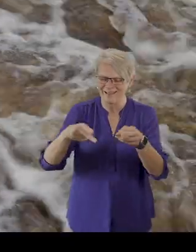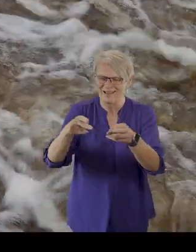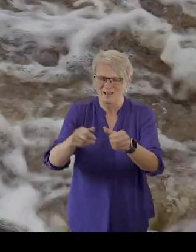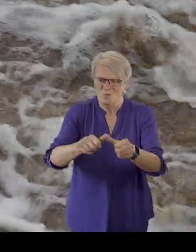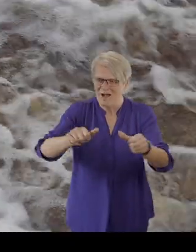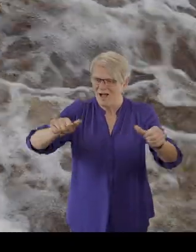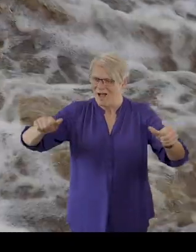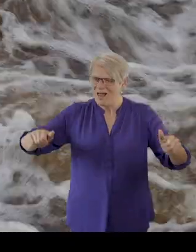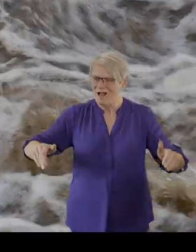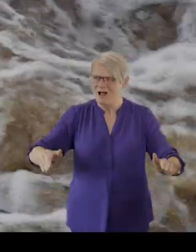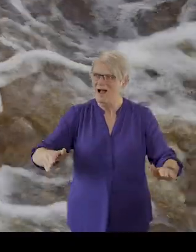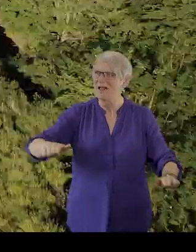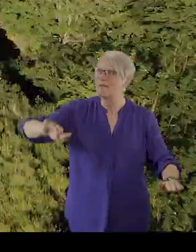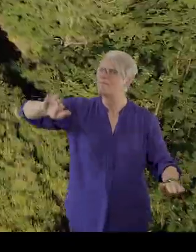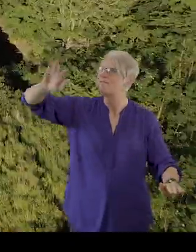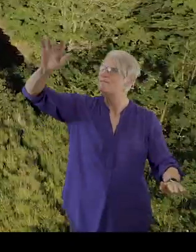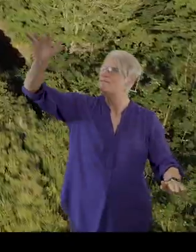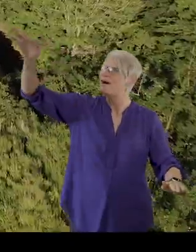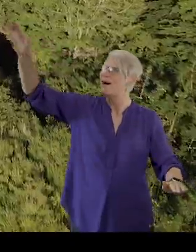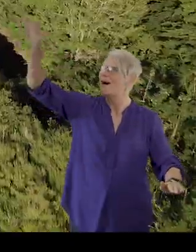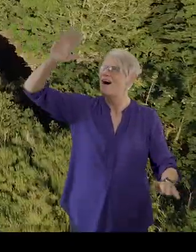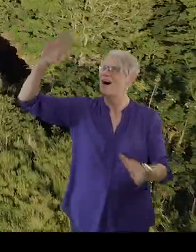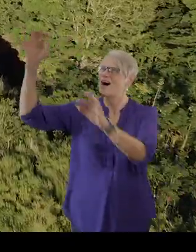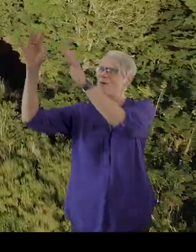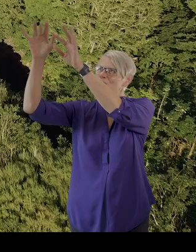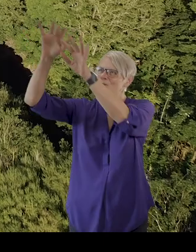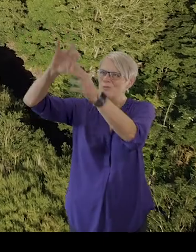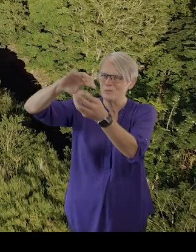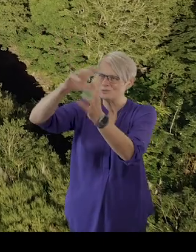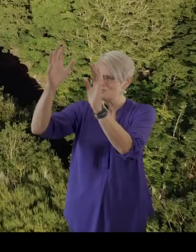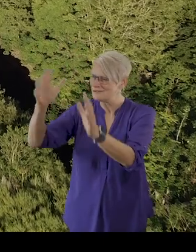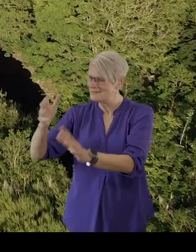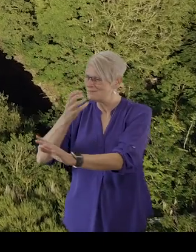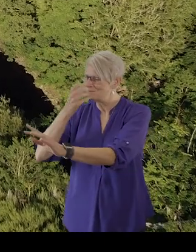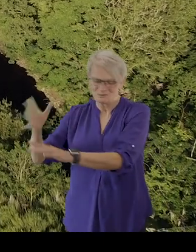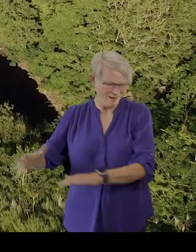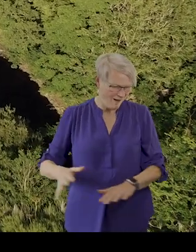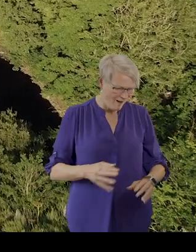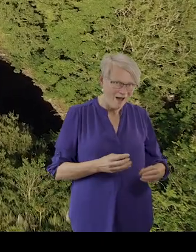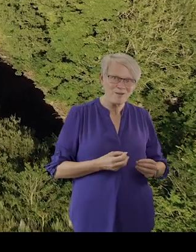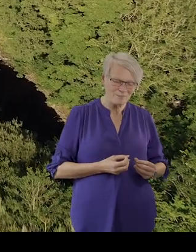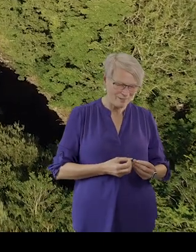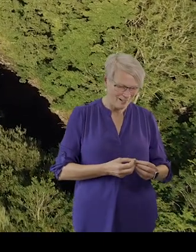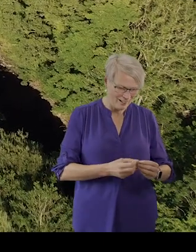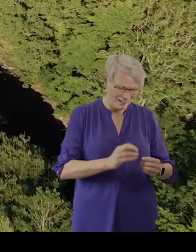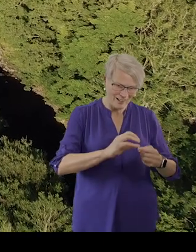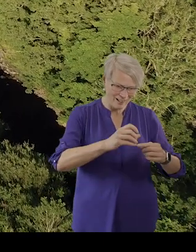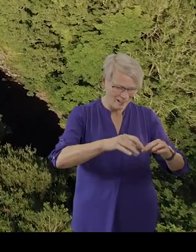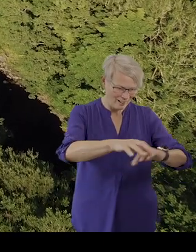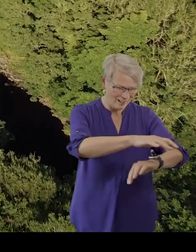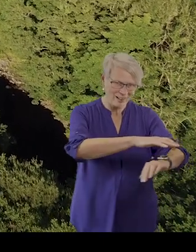a wide expanse barricaded by cliffs and green tumbling trees to one side and a pebble beach on the